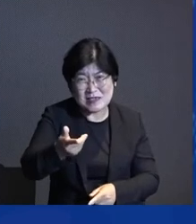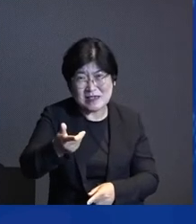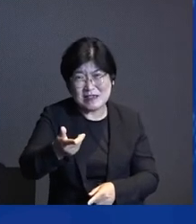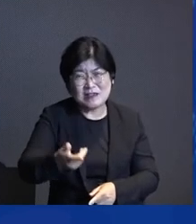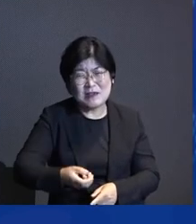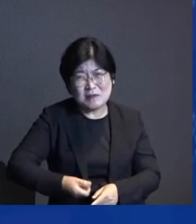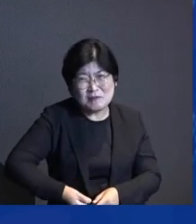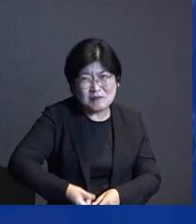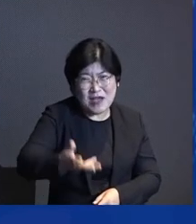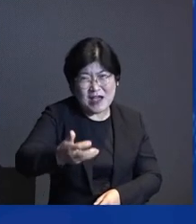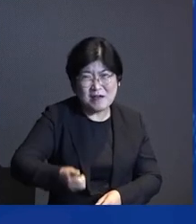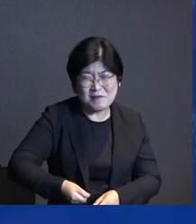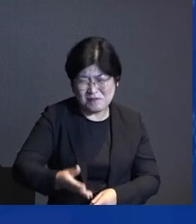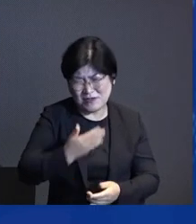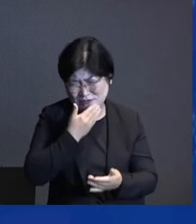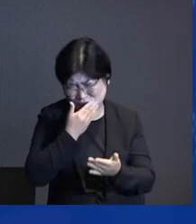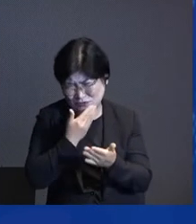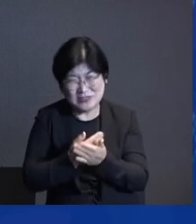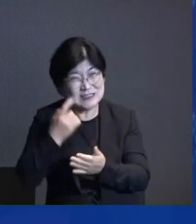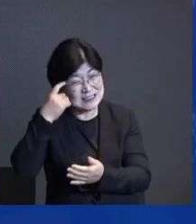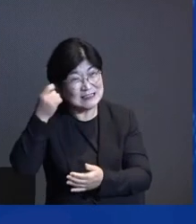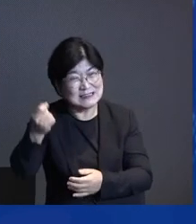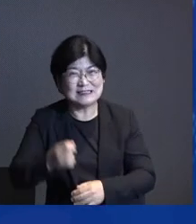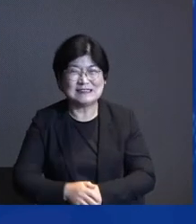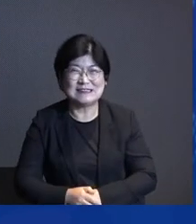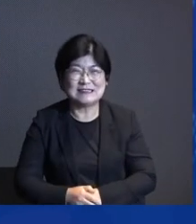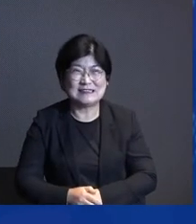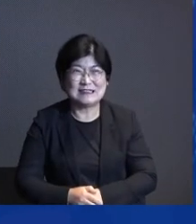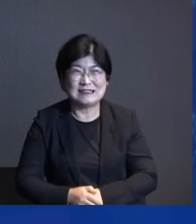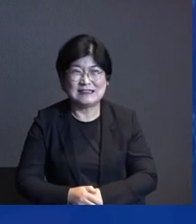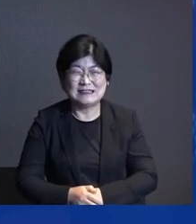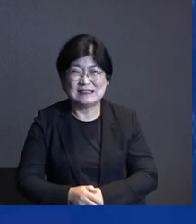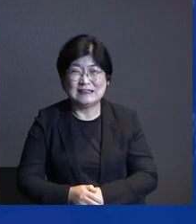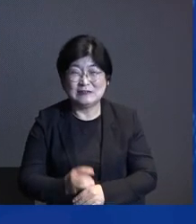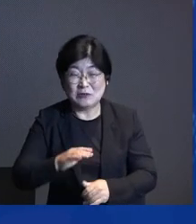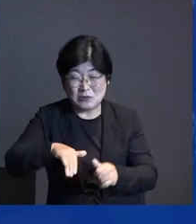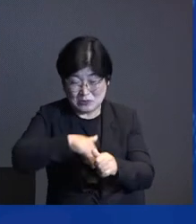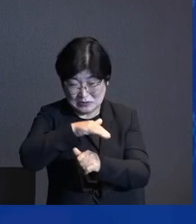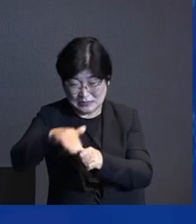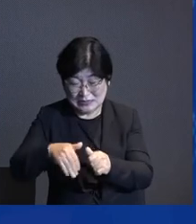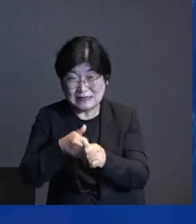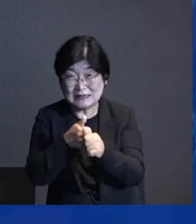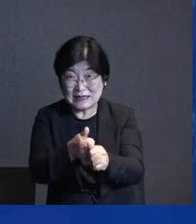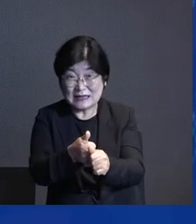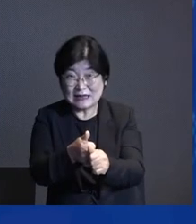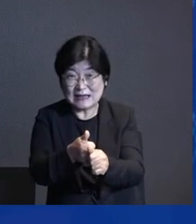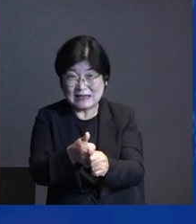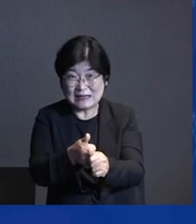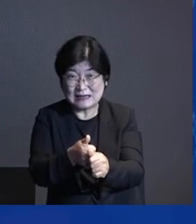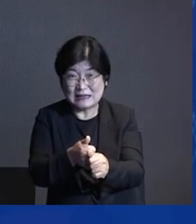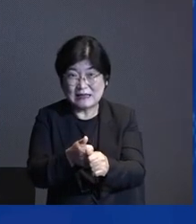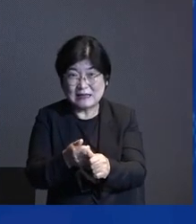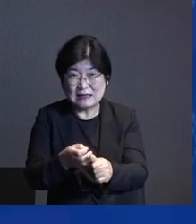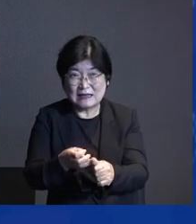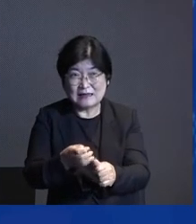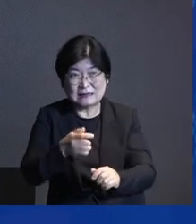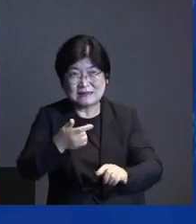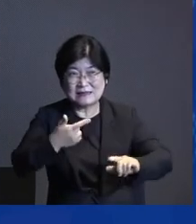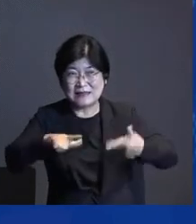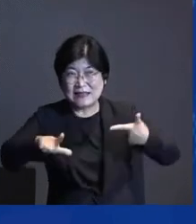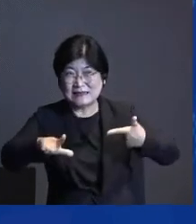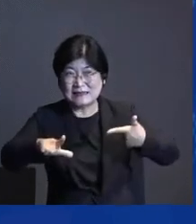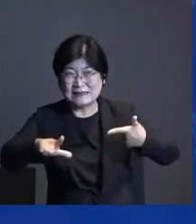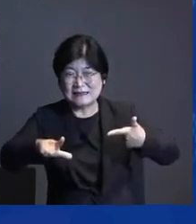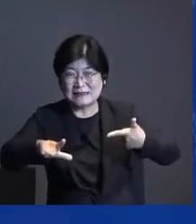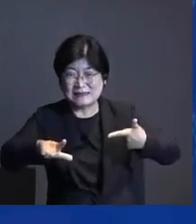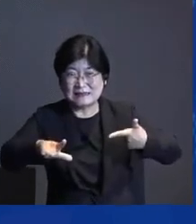plant differences according to each context and environment. Thank you. Thank you. Thank you.